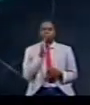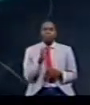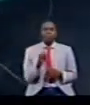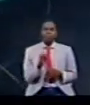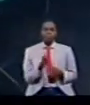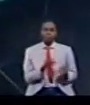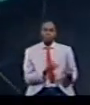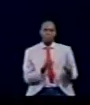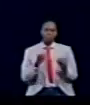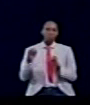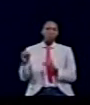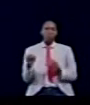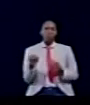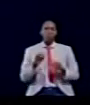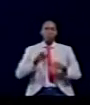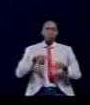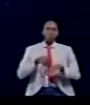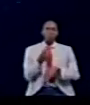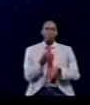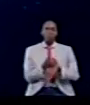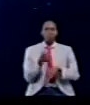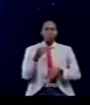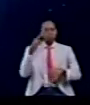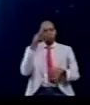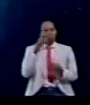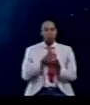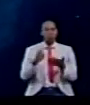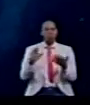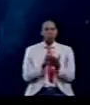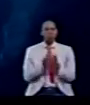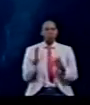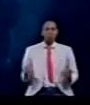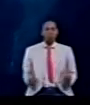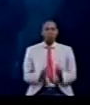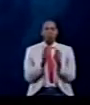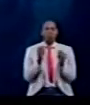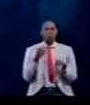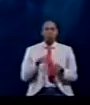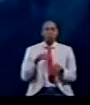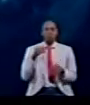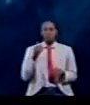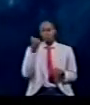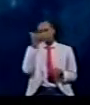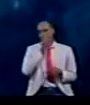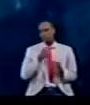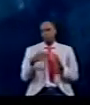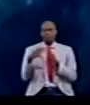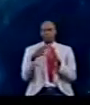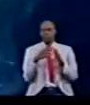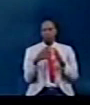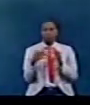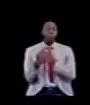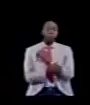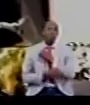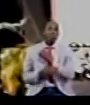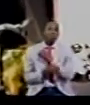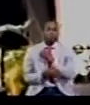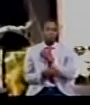Okay. Yes. We want to pray. We want to call upon the Lord this time once again, brethren. We are talking about